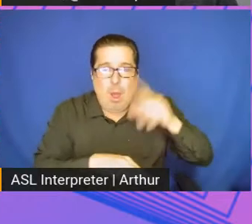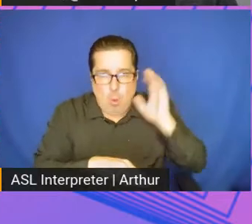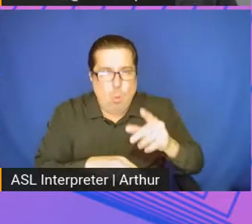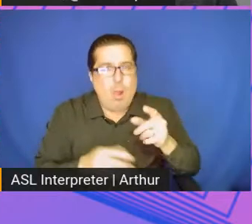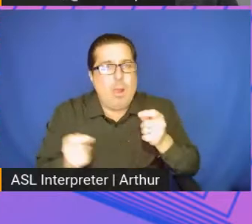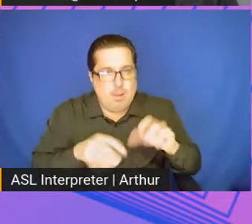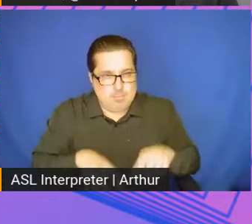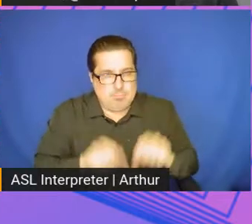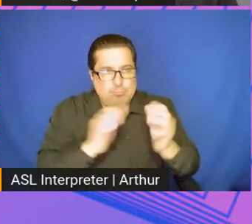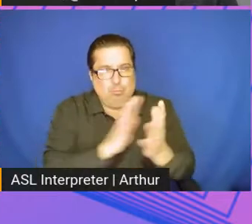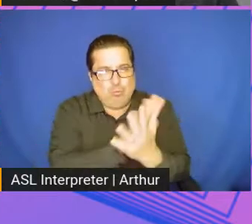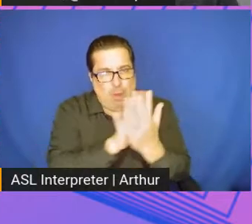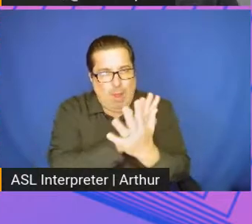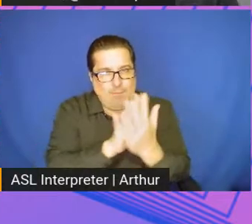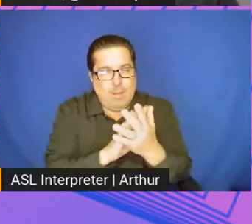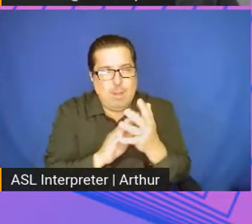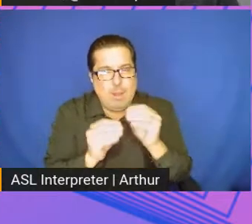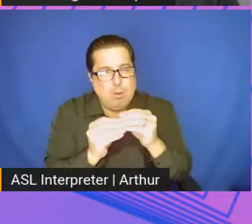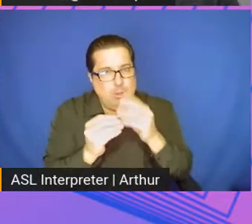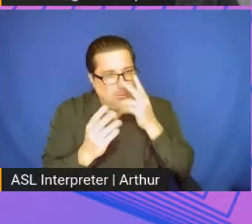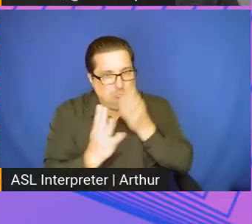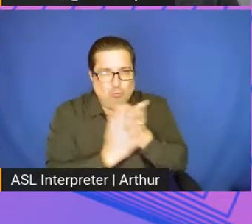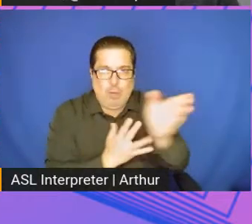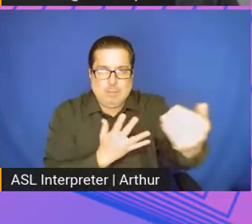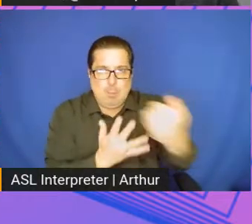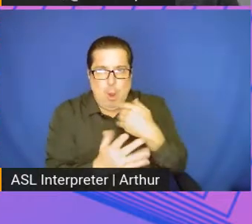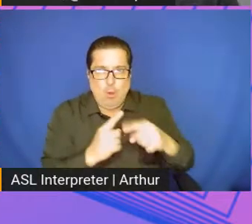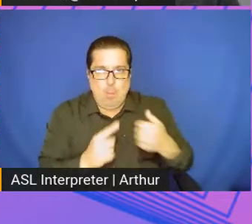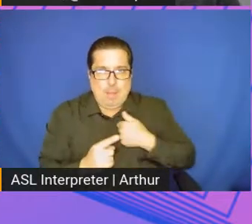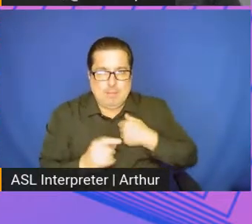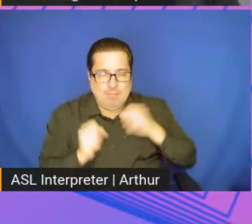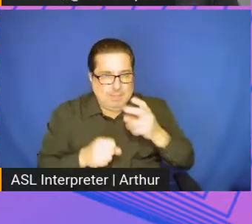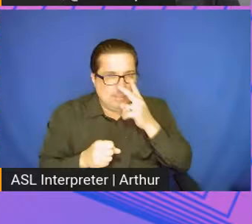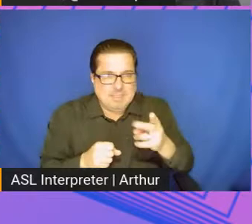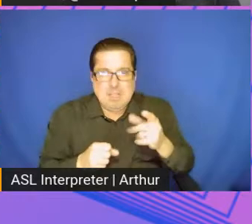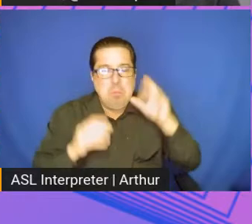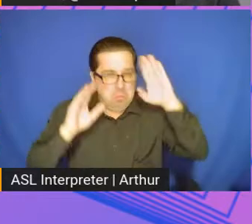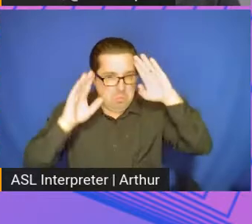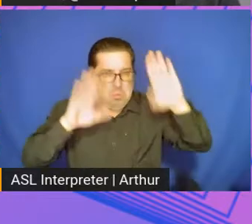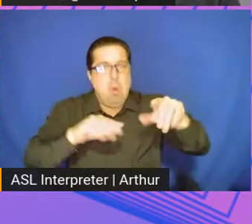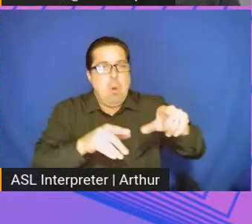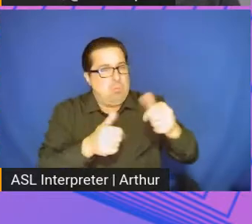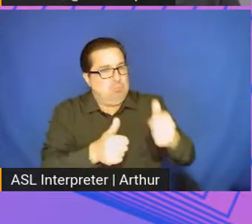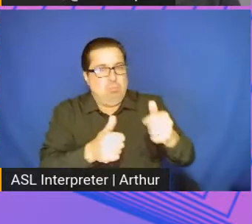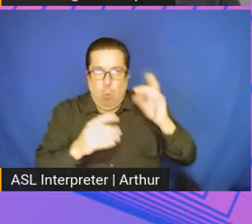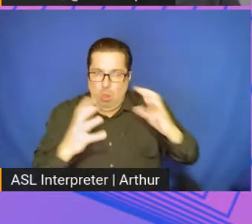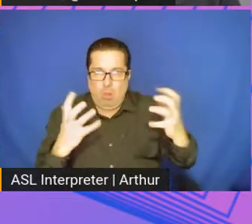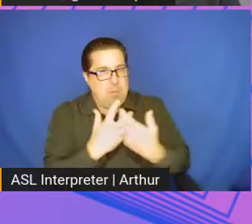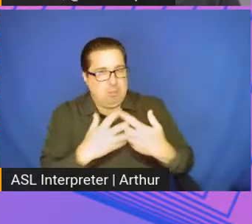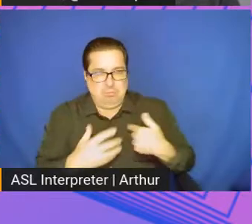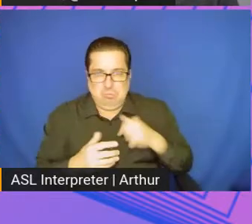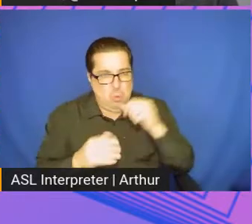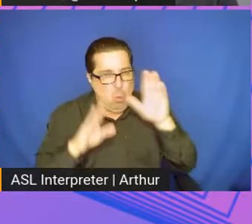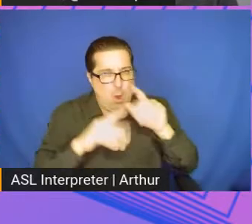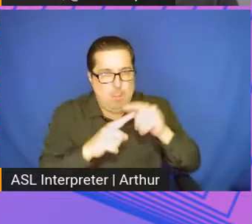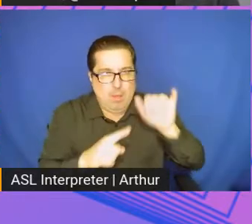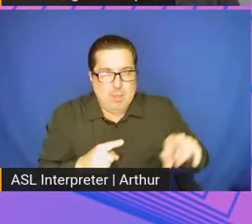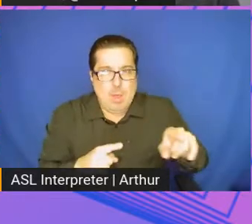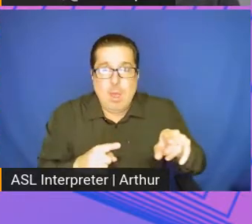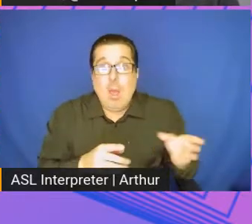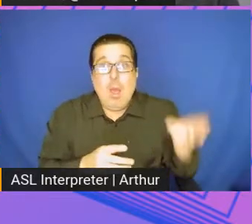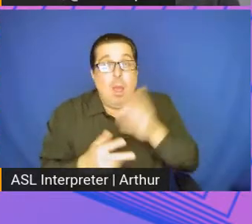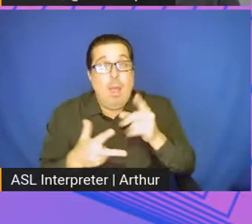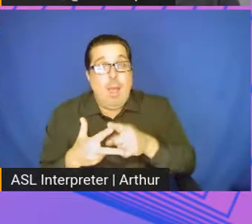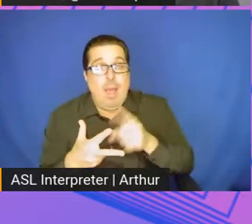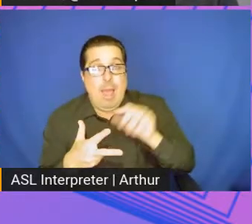traffic transparently to myself. I don't have to worry about that at all. AWS App Runner goes a little bit further